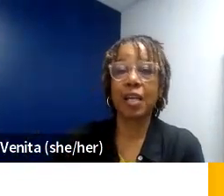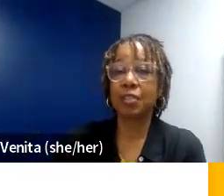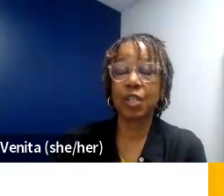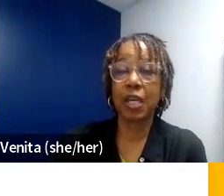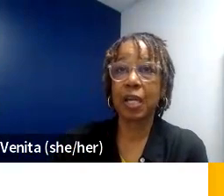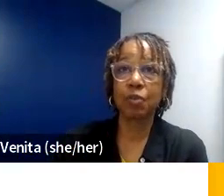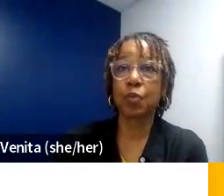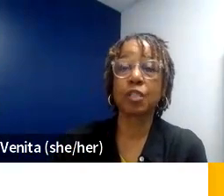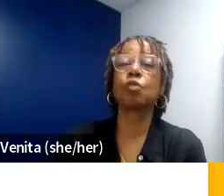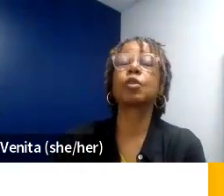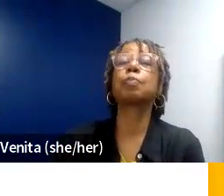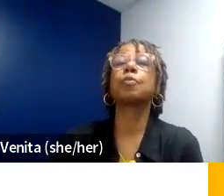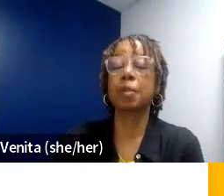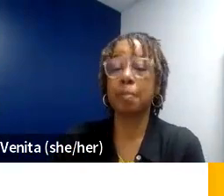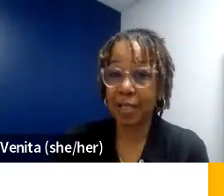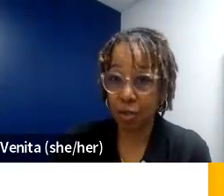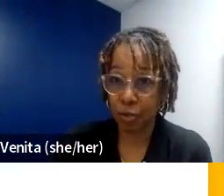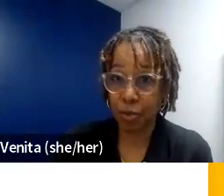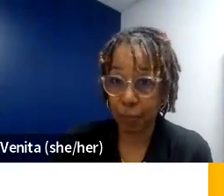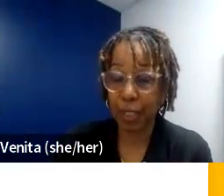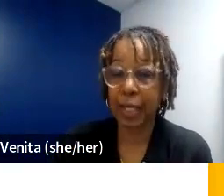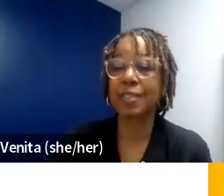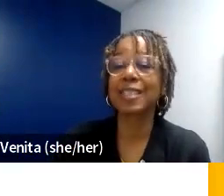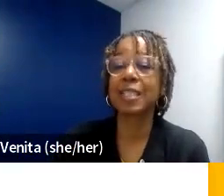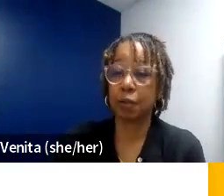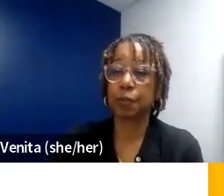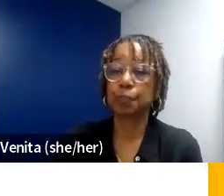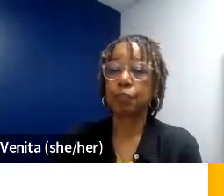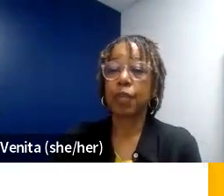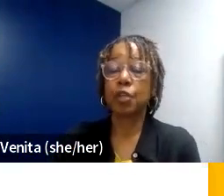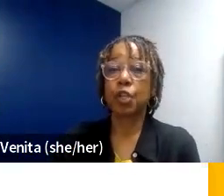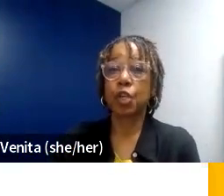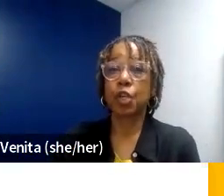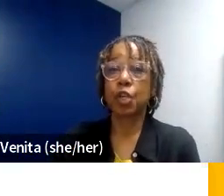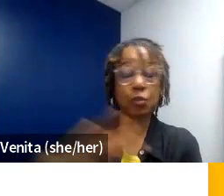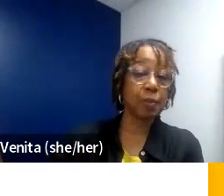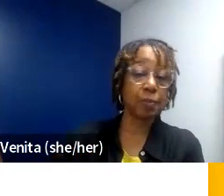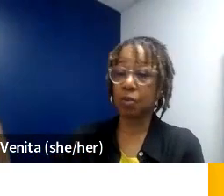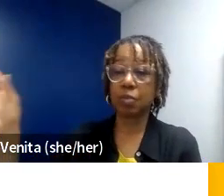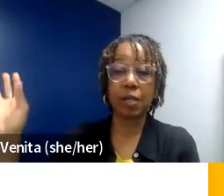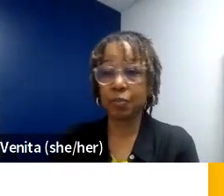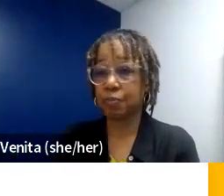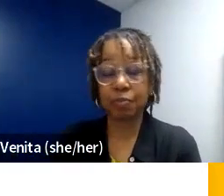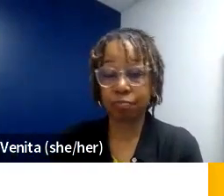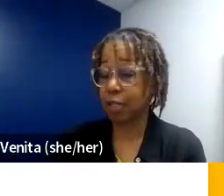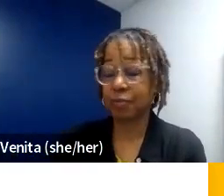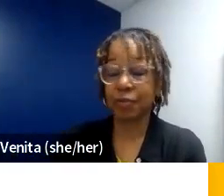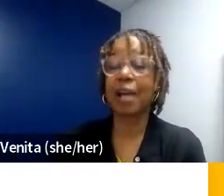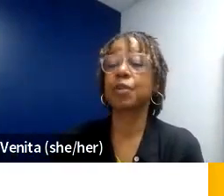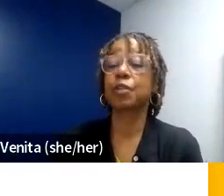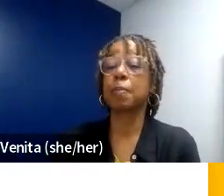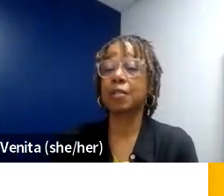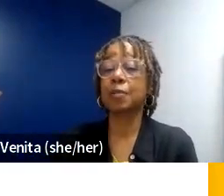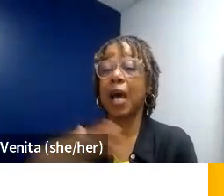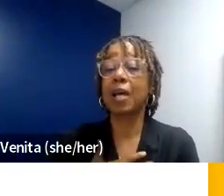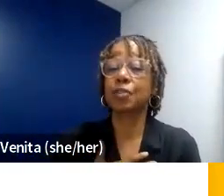just flying yesterday, and I was one of the only people with a mask on the plane still. That most people have